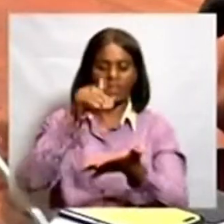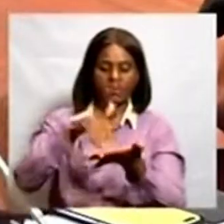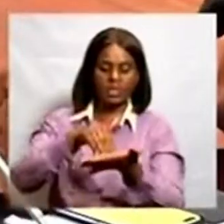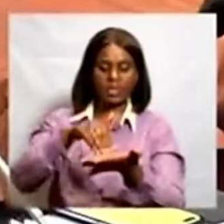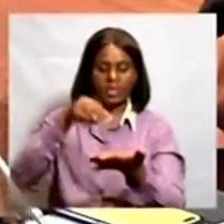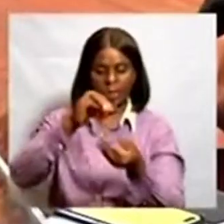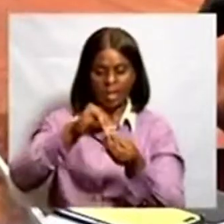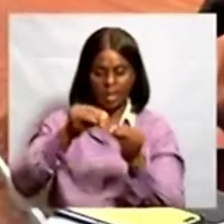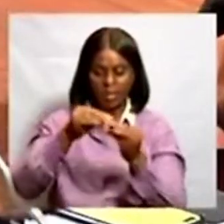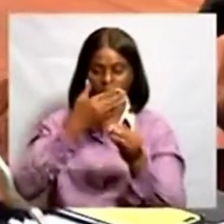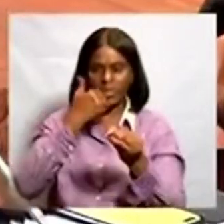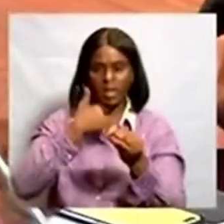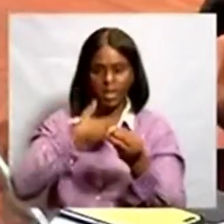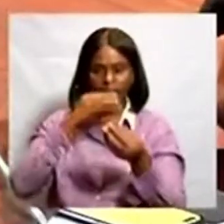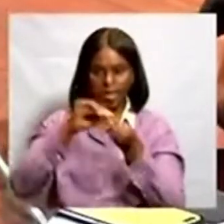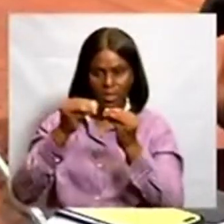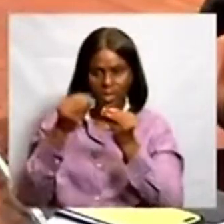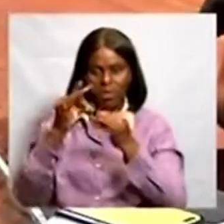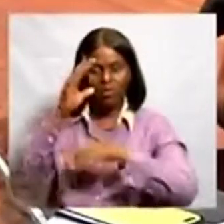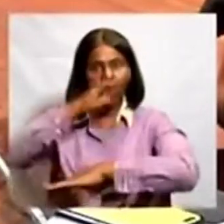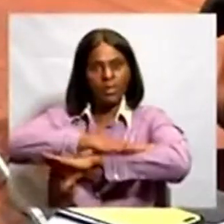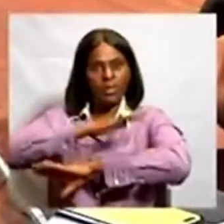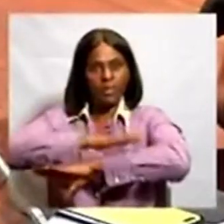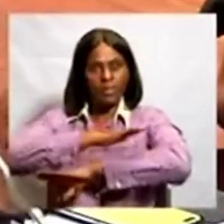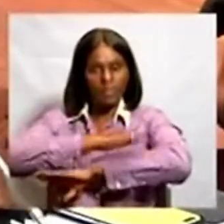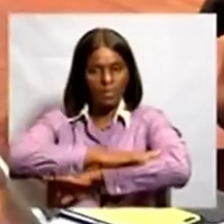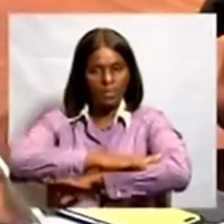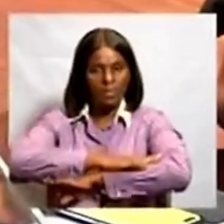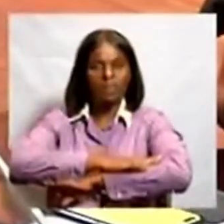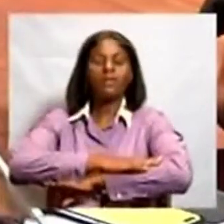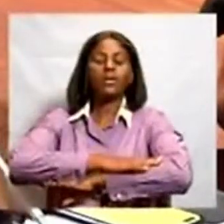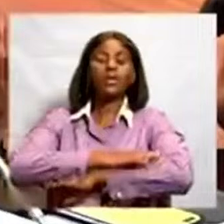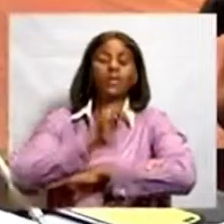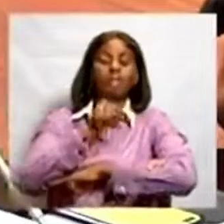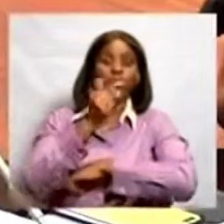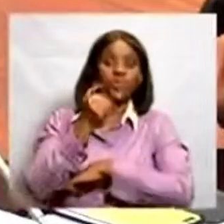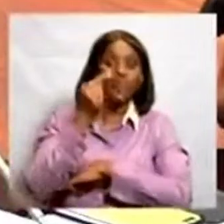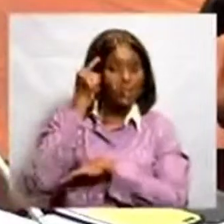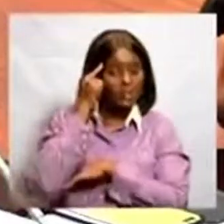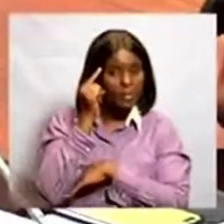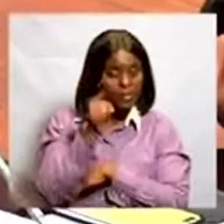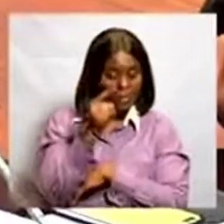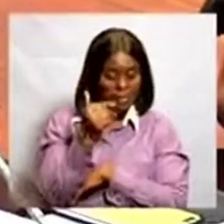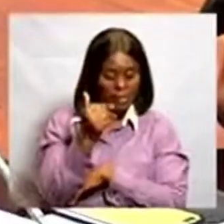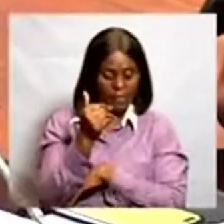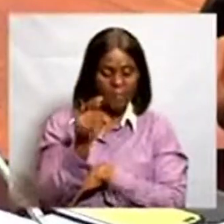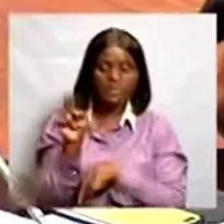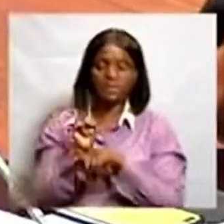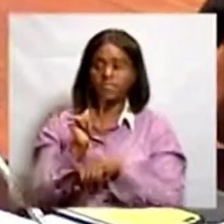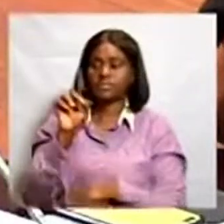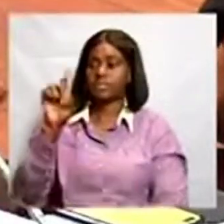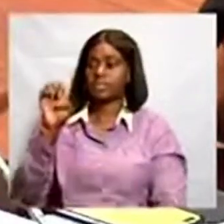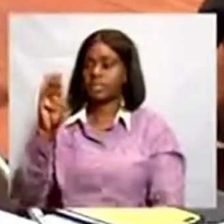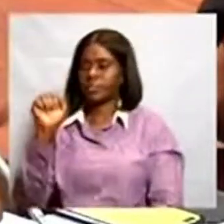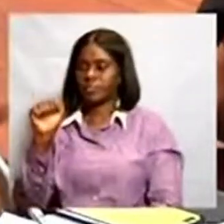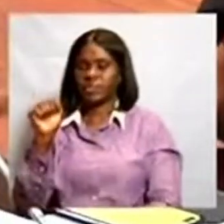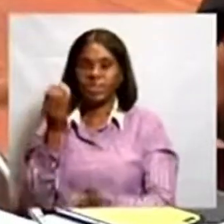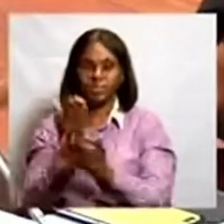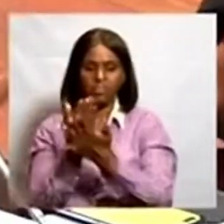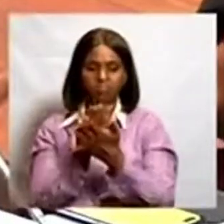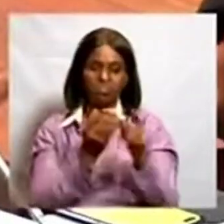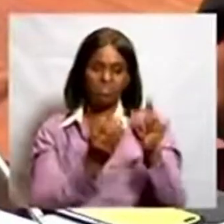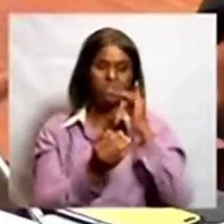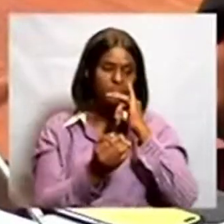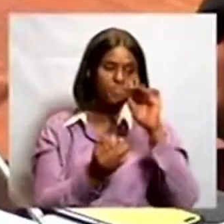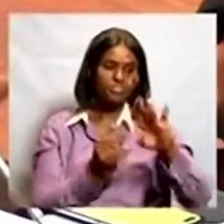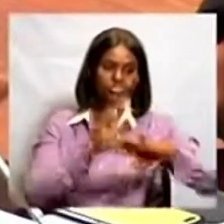I must have a certain number of desks. So you imagine now, the DEBS there recommends that desks are